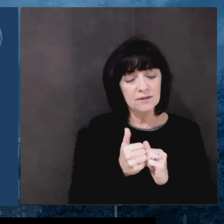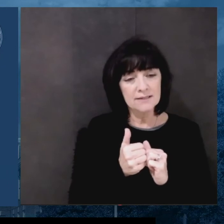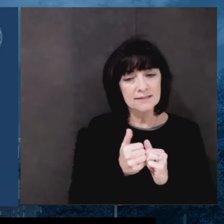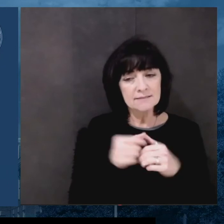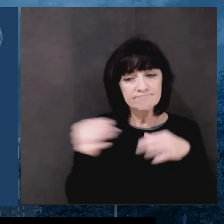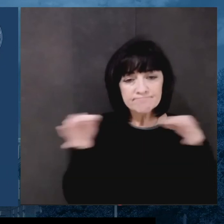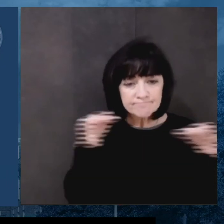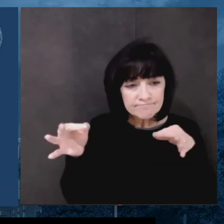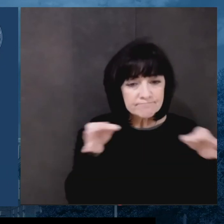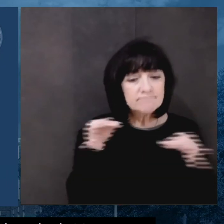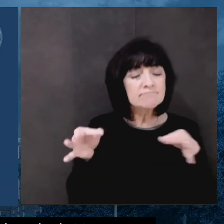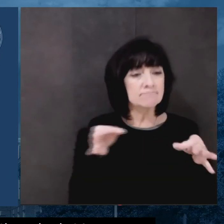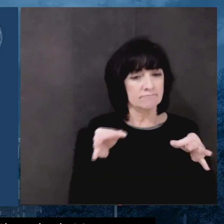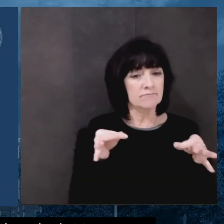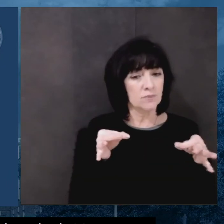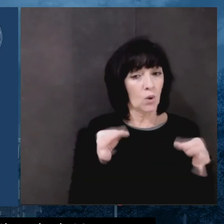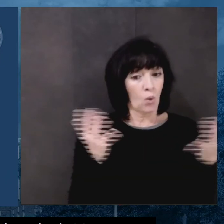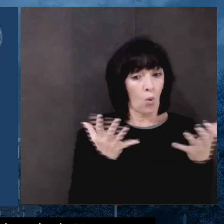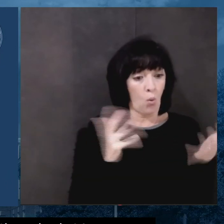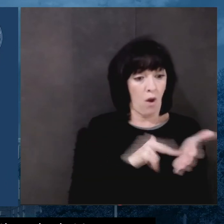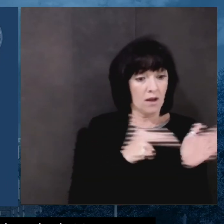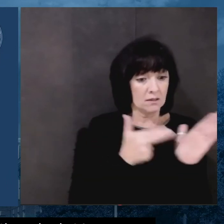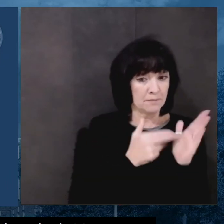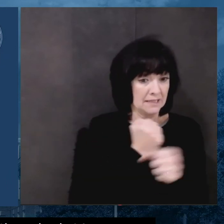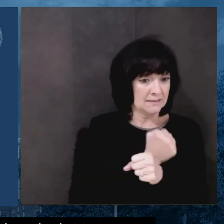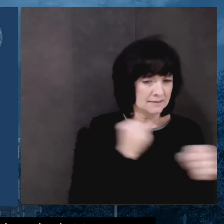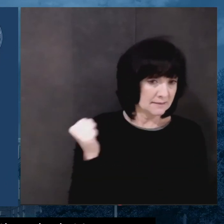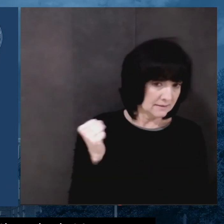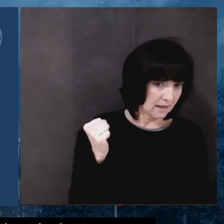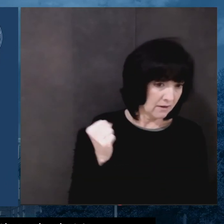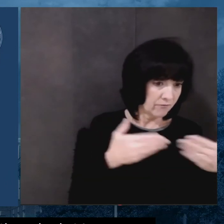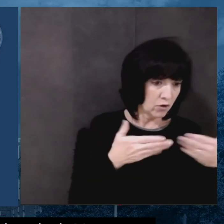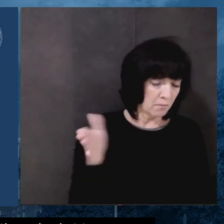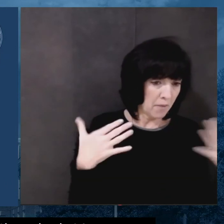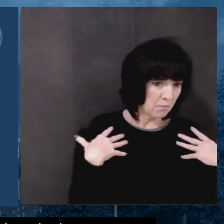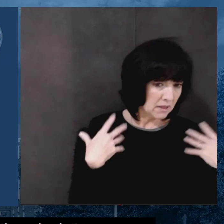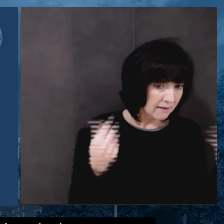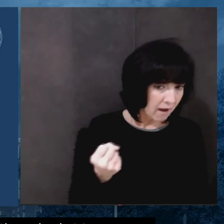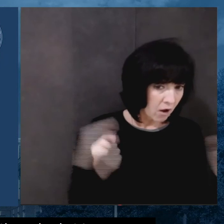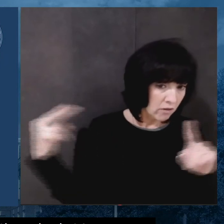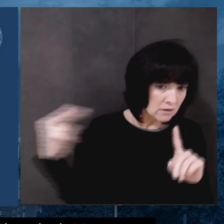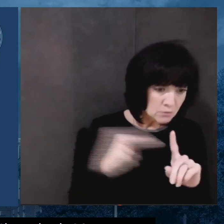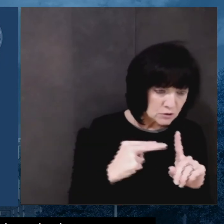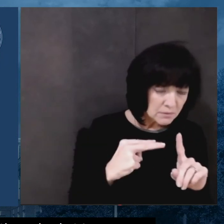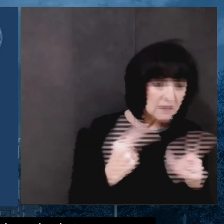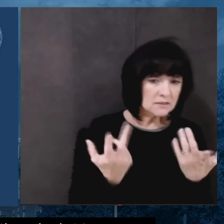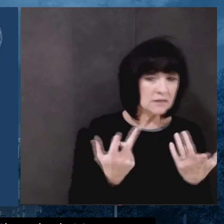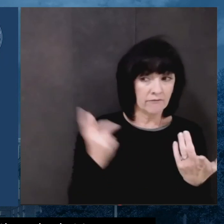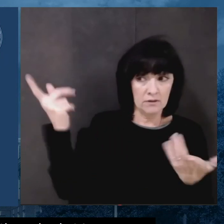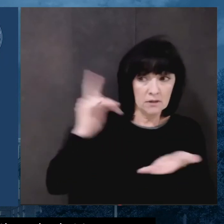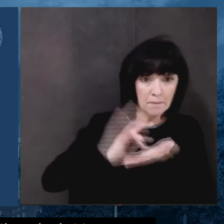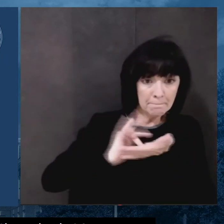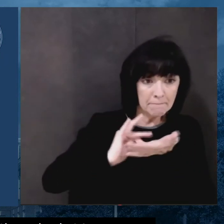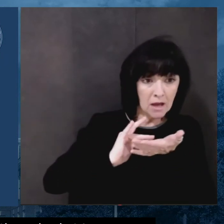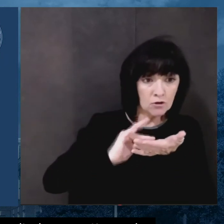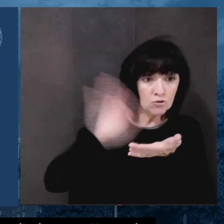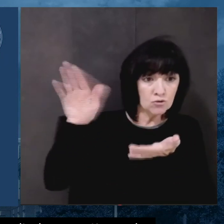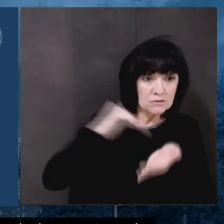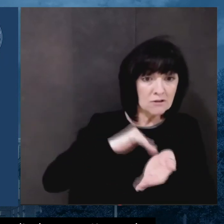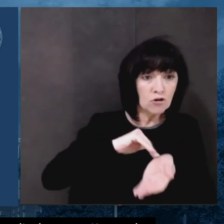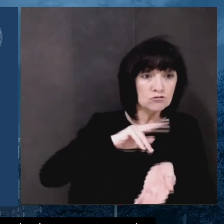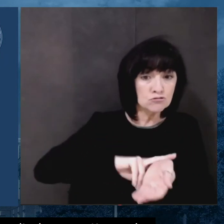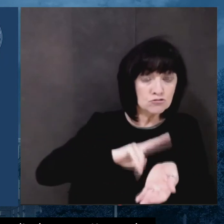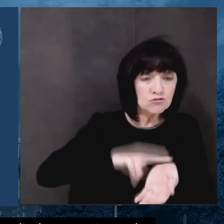what's acceptable and safe from a public health and from a medical perspective, and operationally,